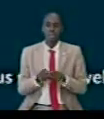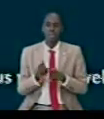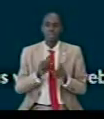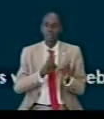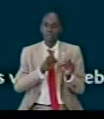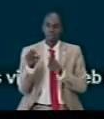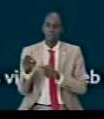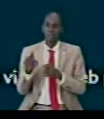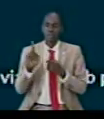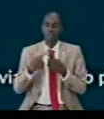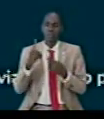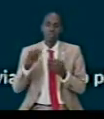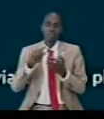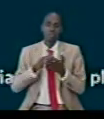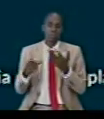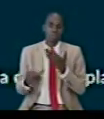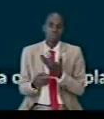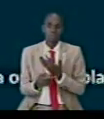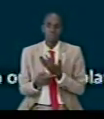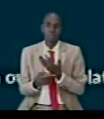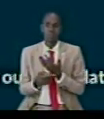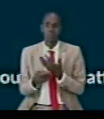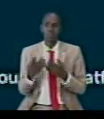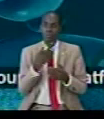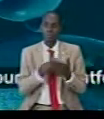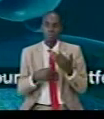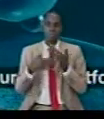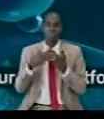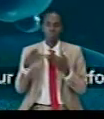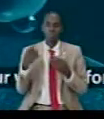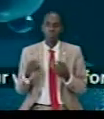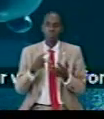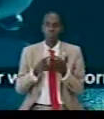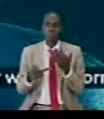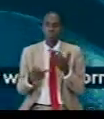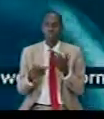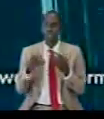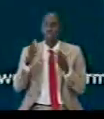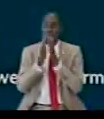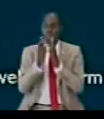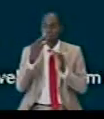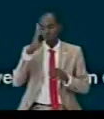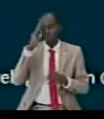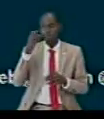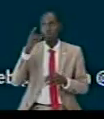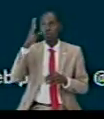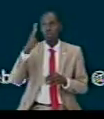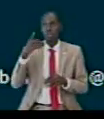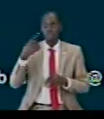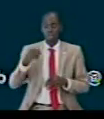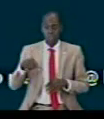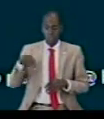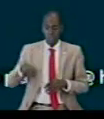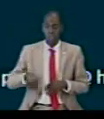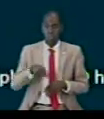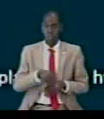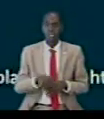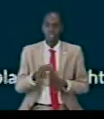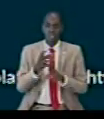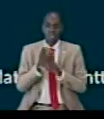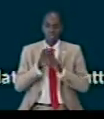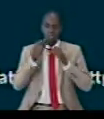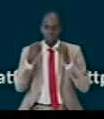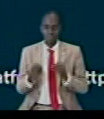crusade, and after the prayer of the man of God, my legs received strength. I rose up, and